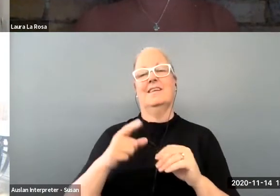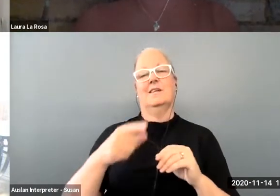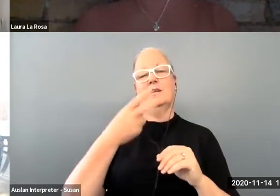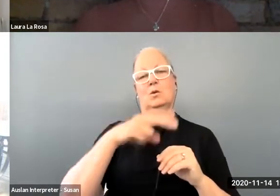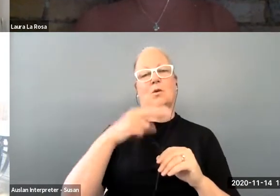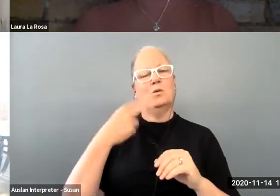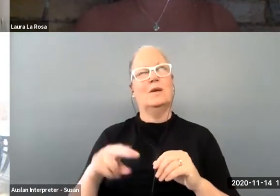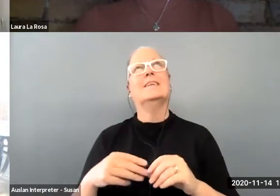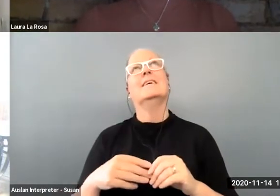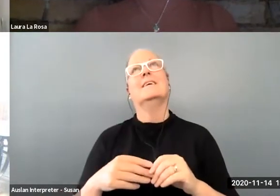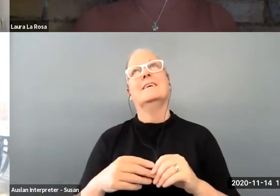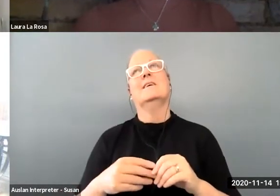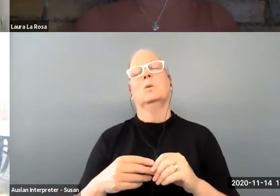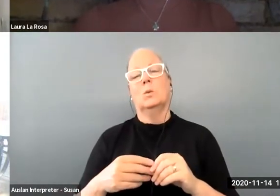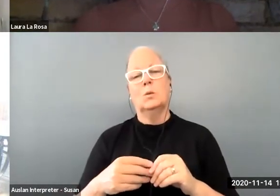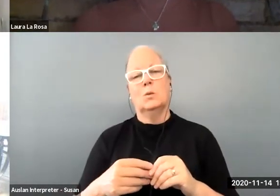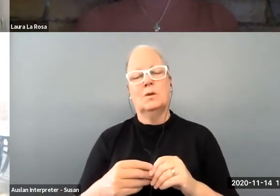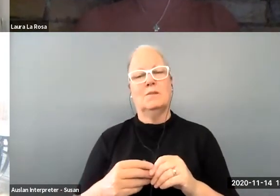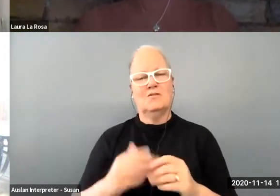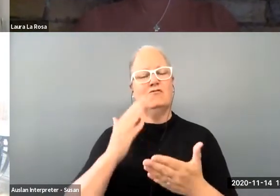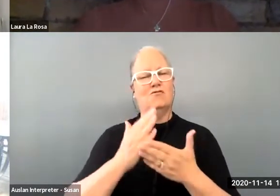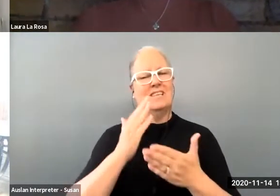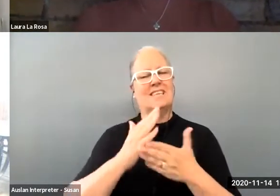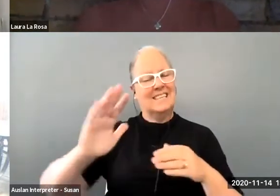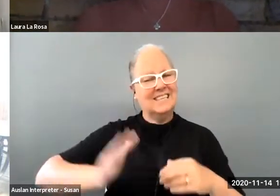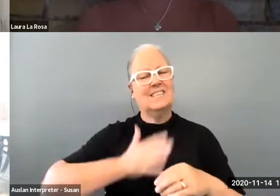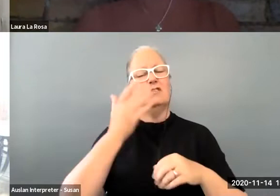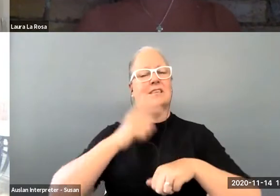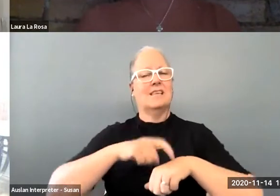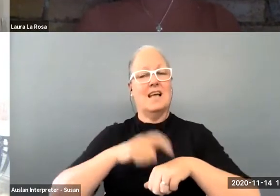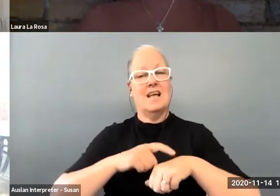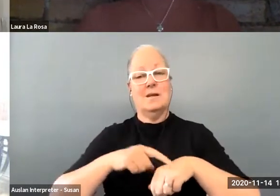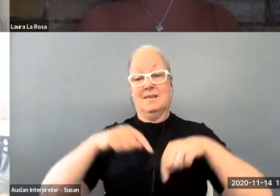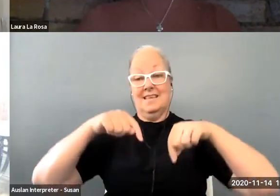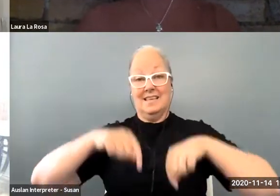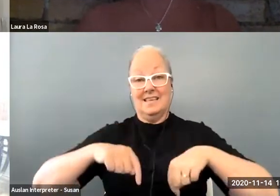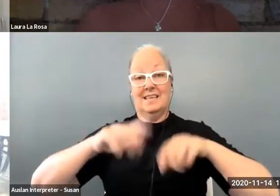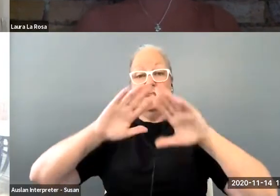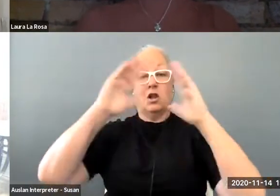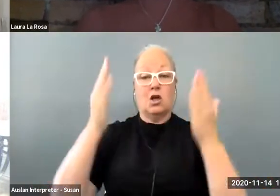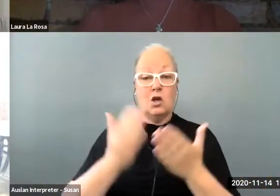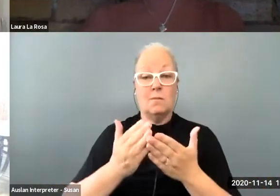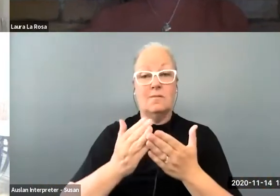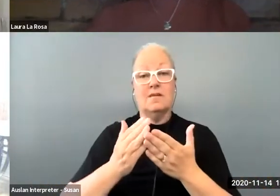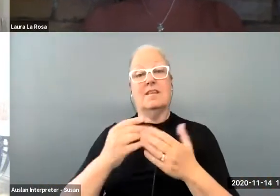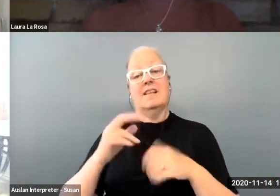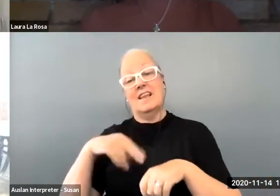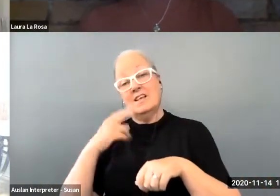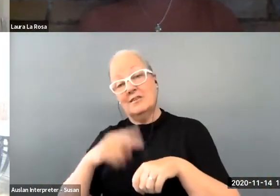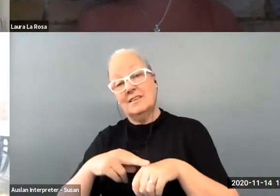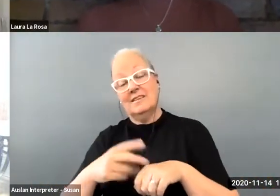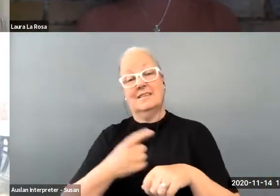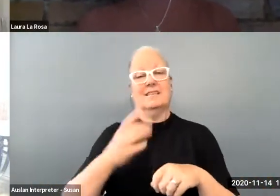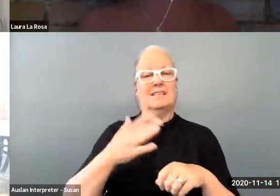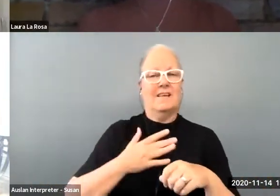a really intense time in our world, globally, nationally, personally. So it is important to hold space